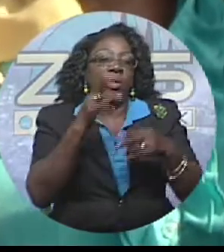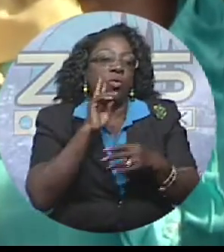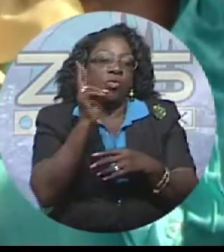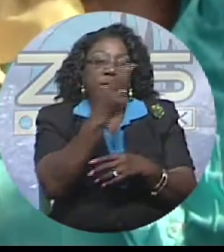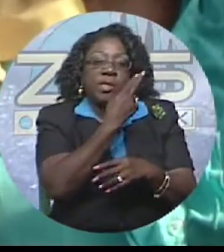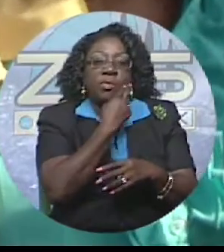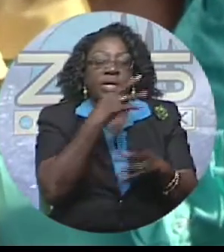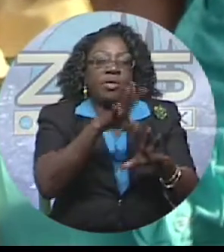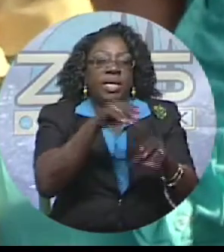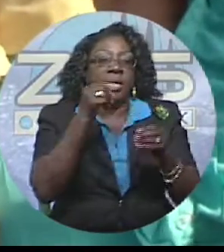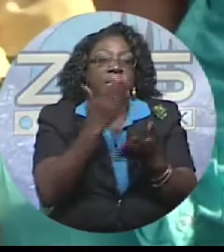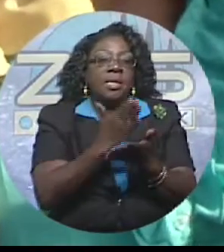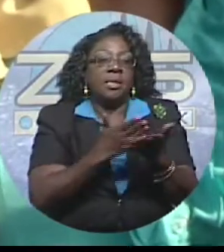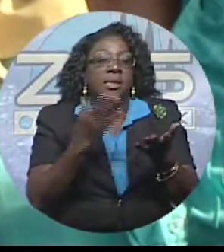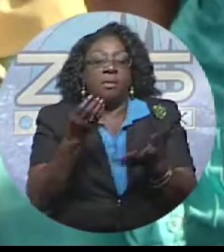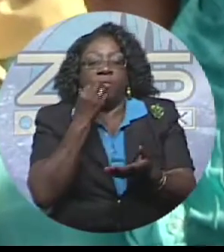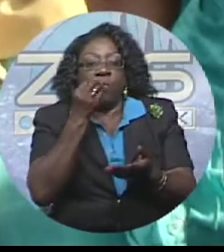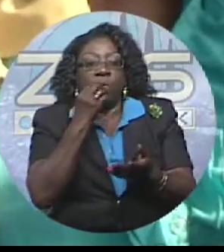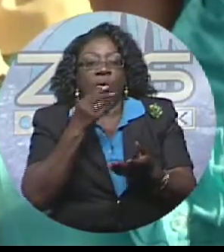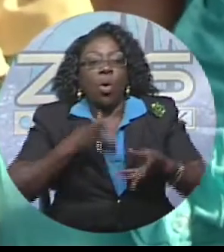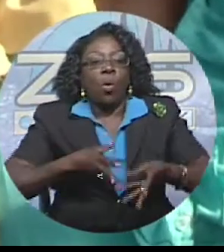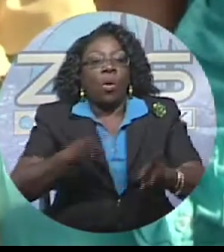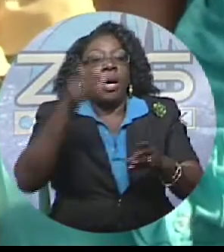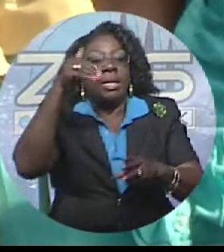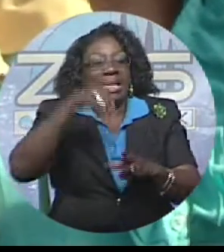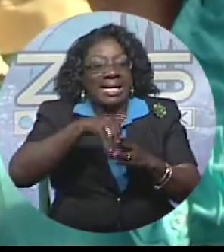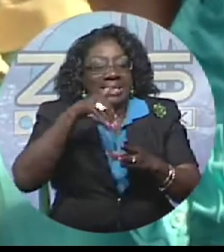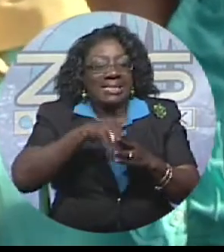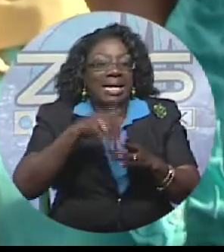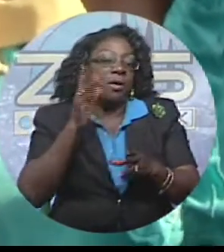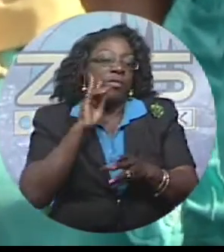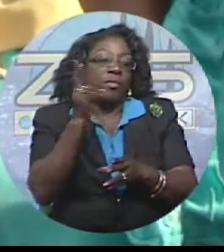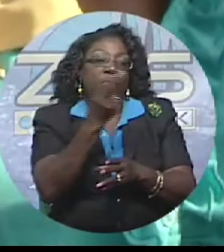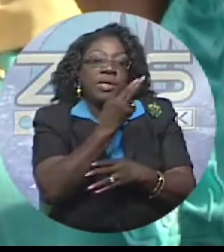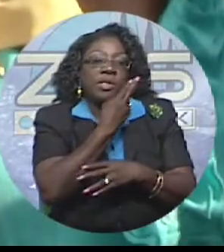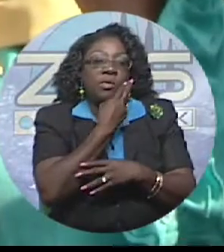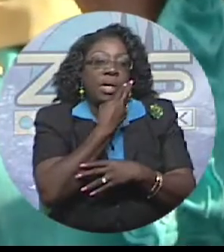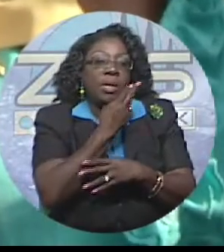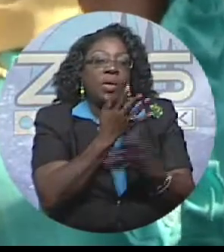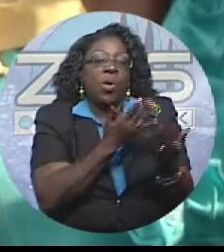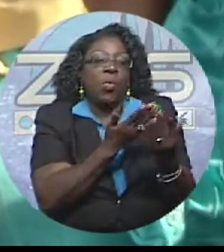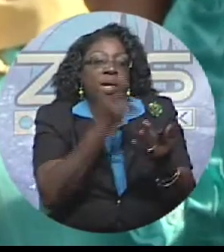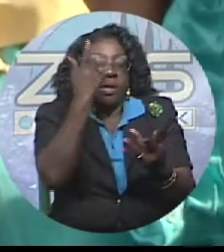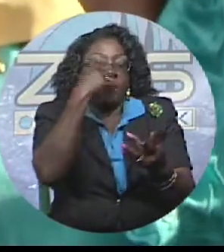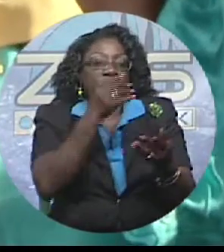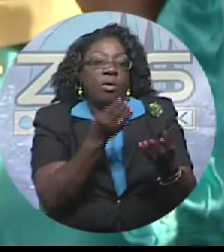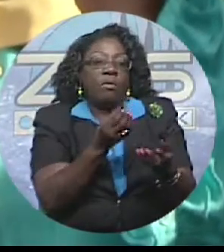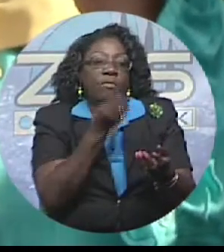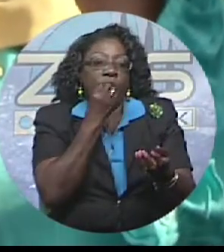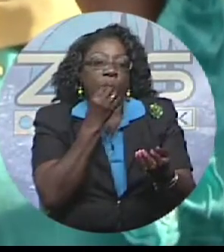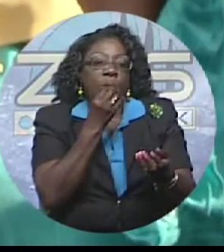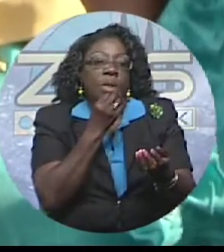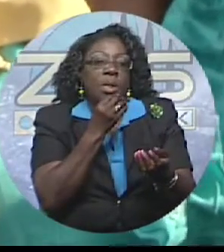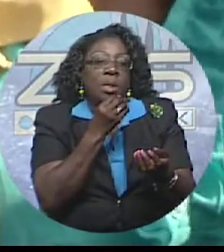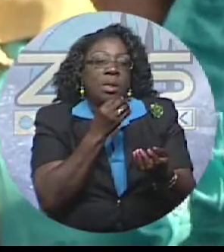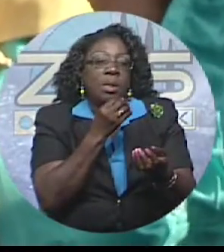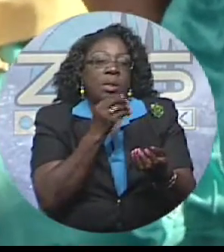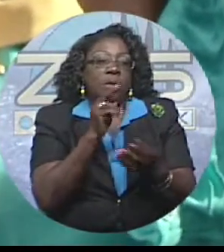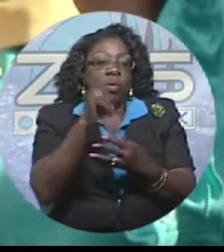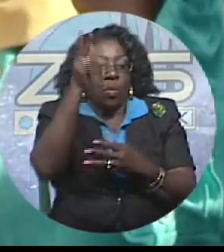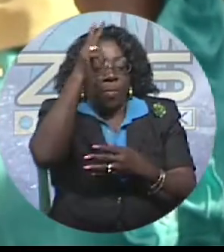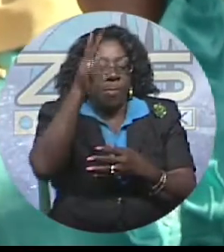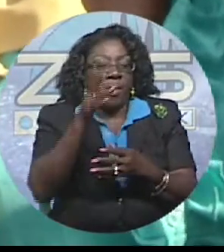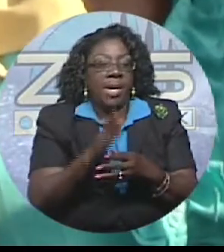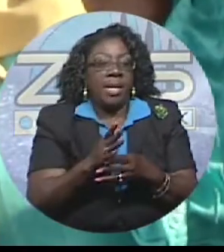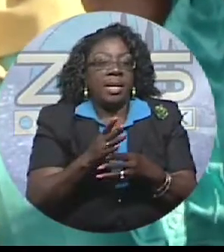food. While on the inside of the restaurant, there were a group of males on the